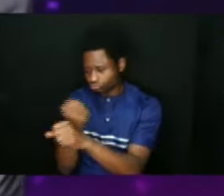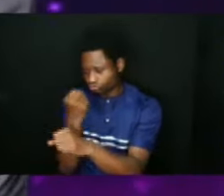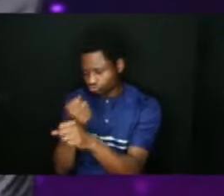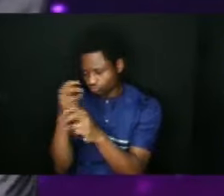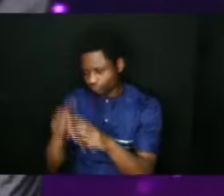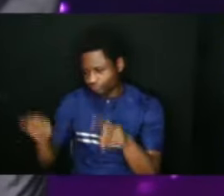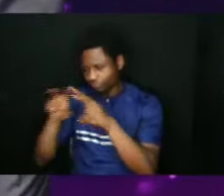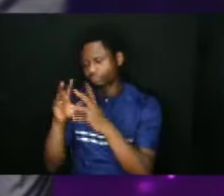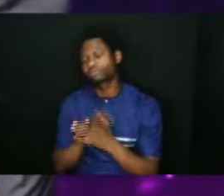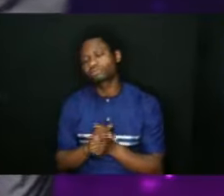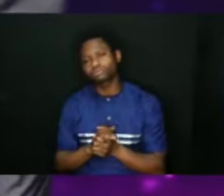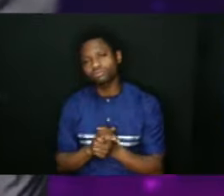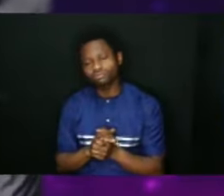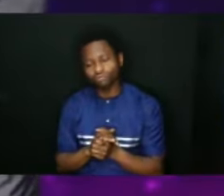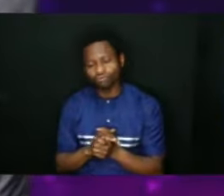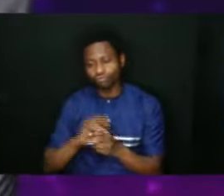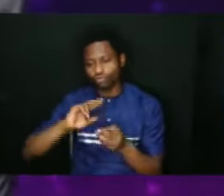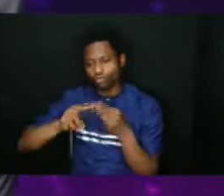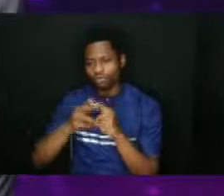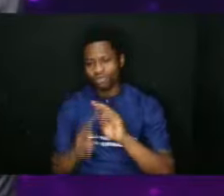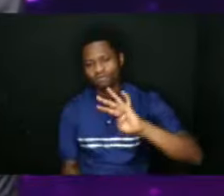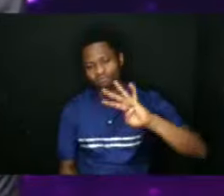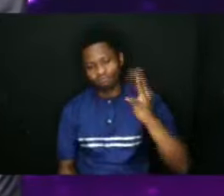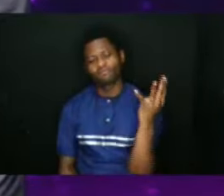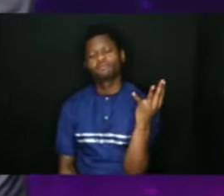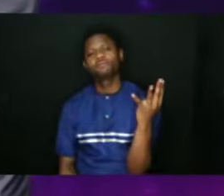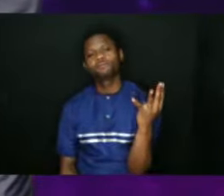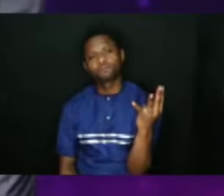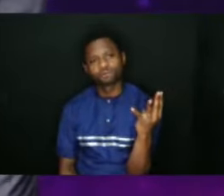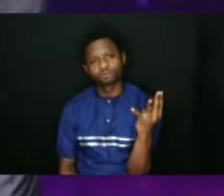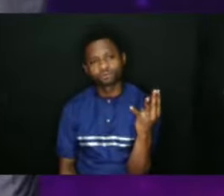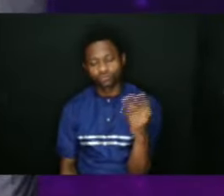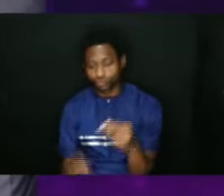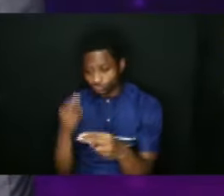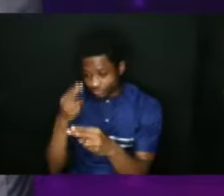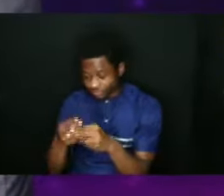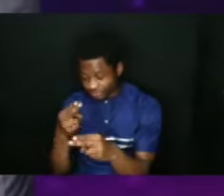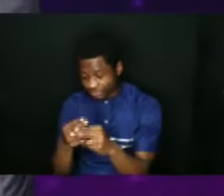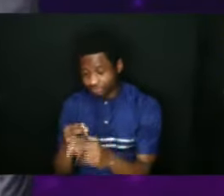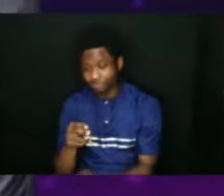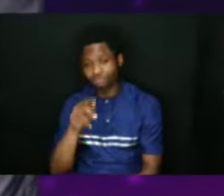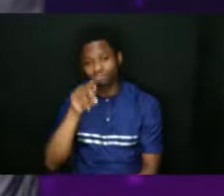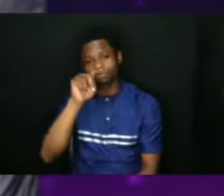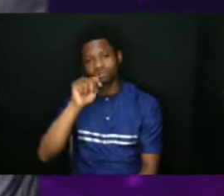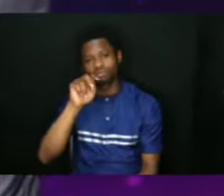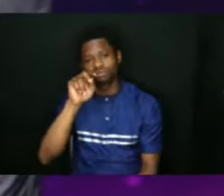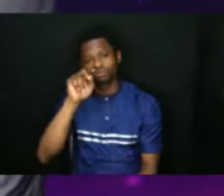Number four, the precious stone is called turquoise.